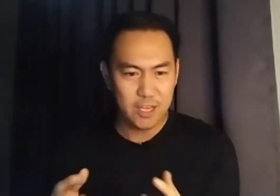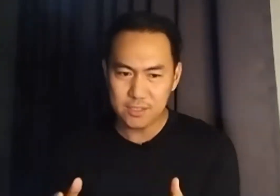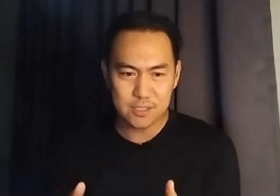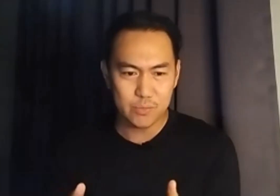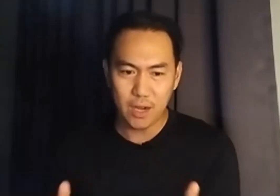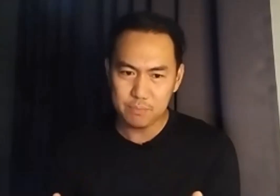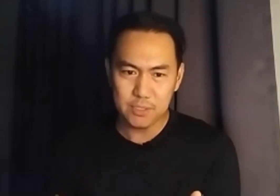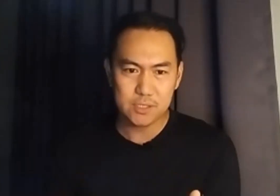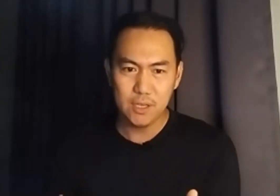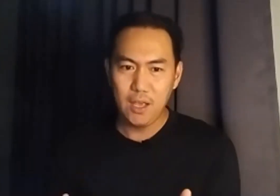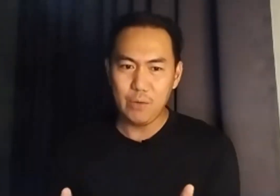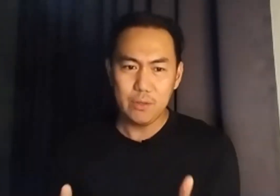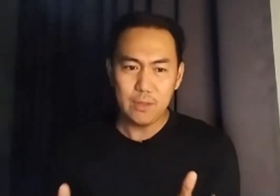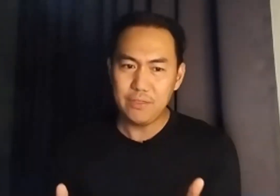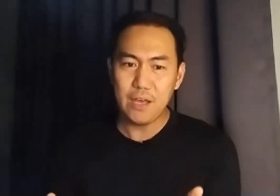their kids, with their husbands,